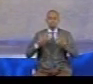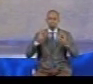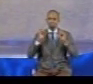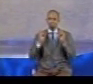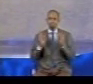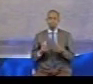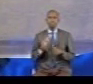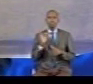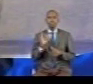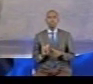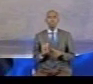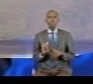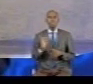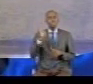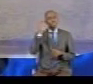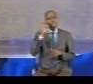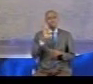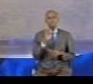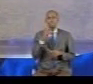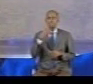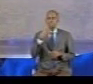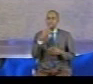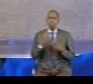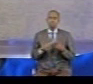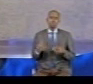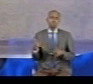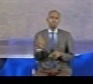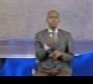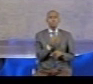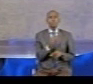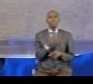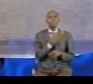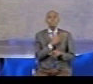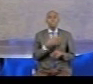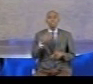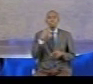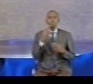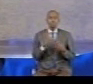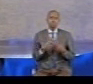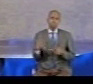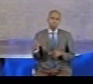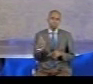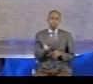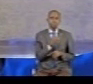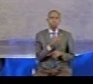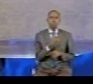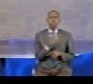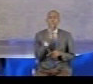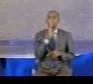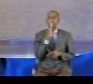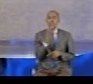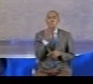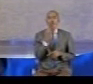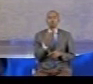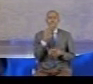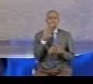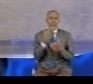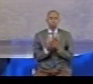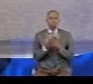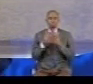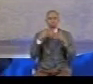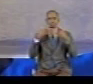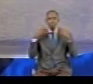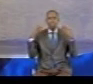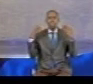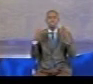talked with them, and says unto them, be of good cheer, it